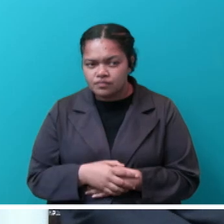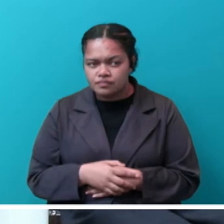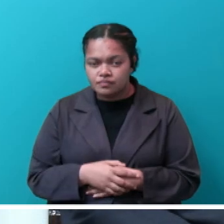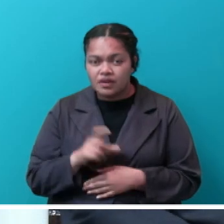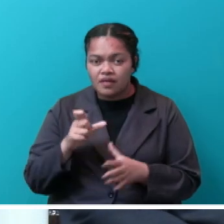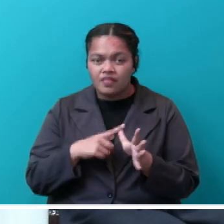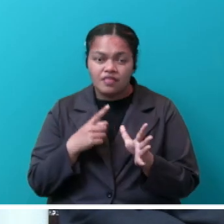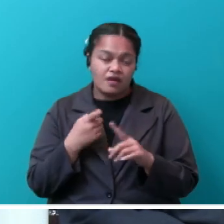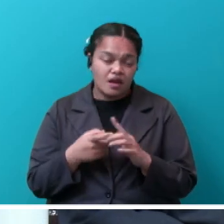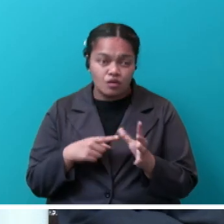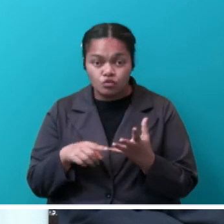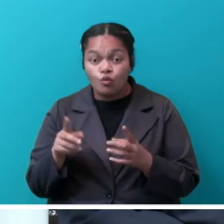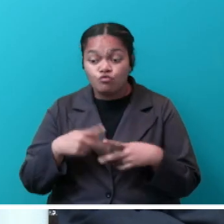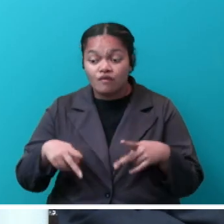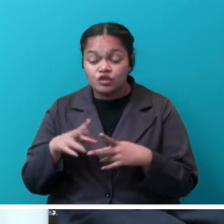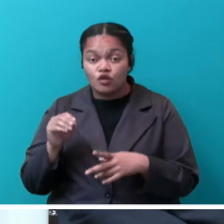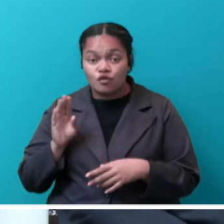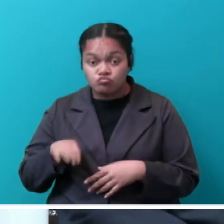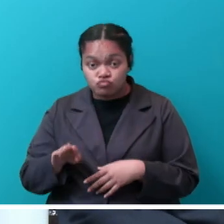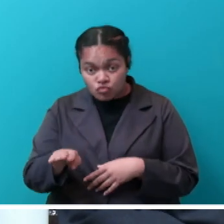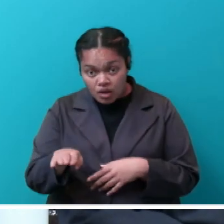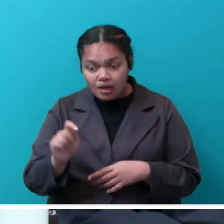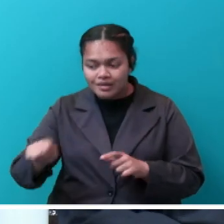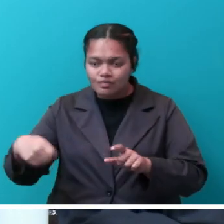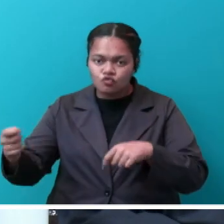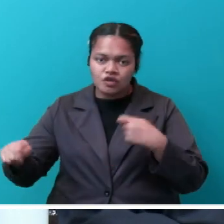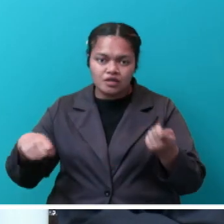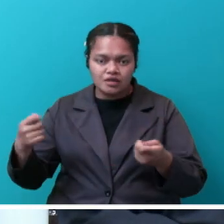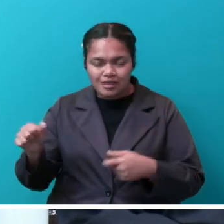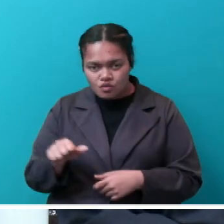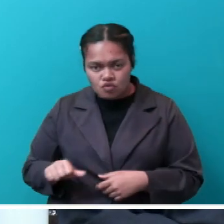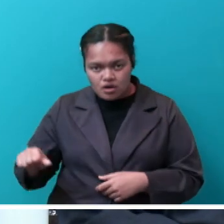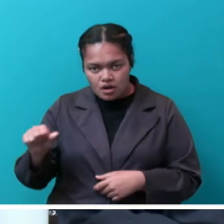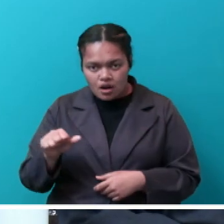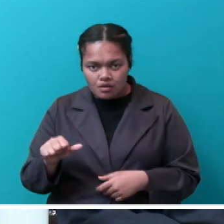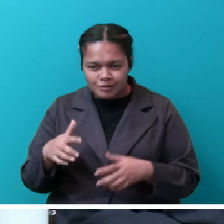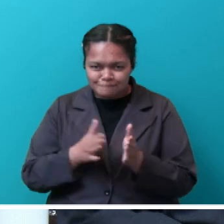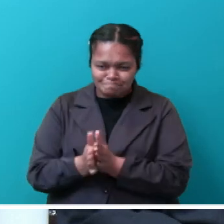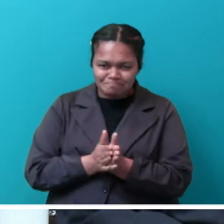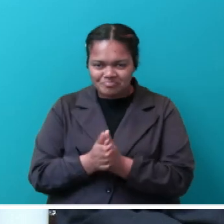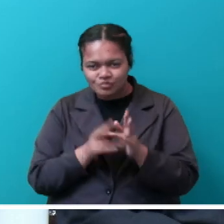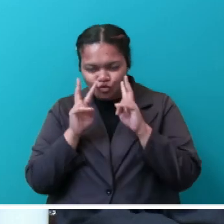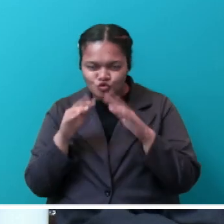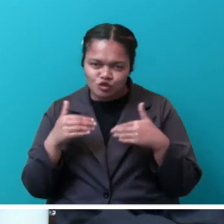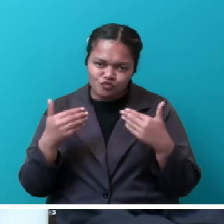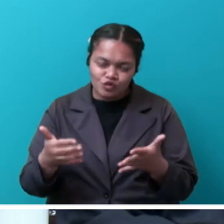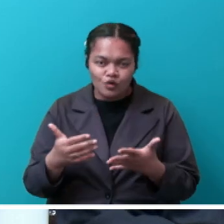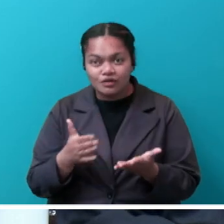Mbua, province of Mbua, as well as neighbouring areas, looking forward for the completion of